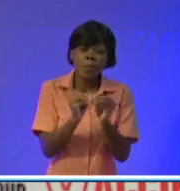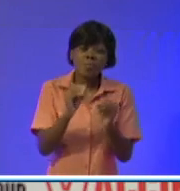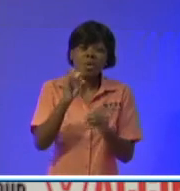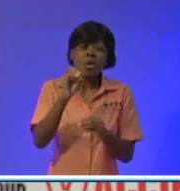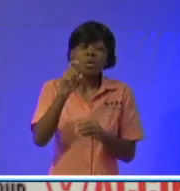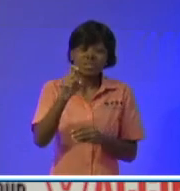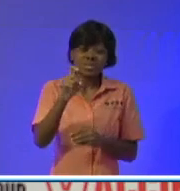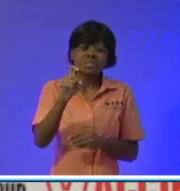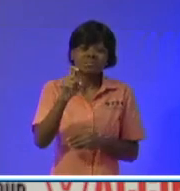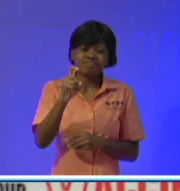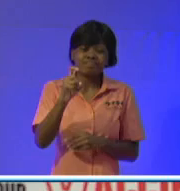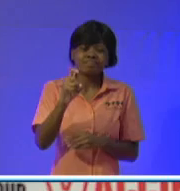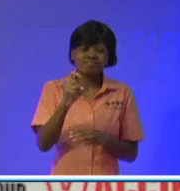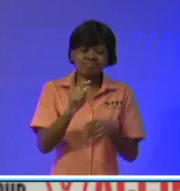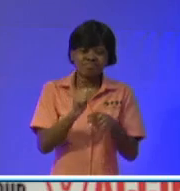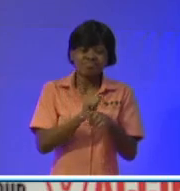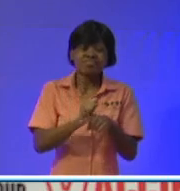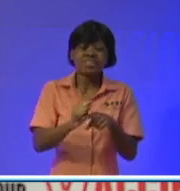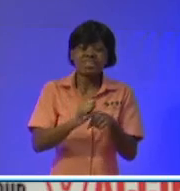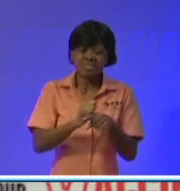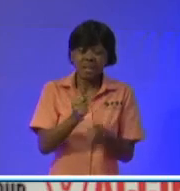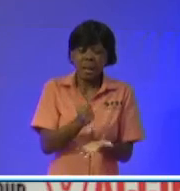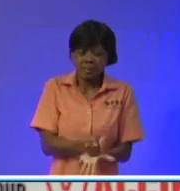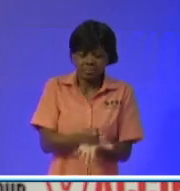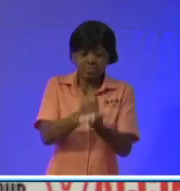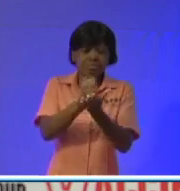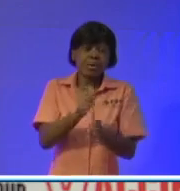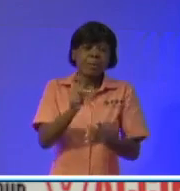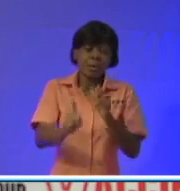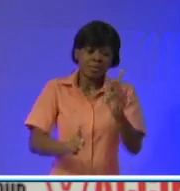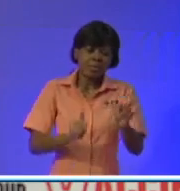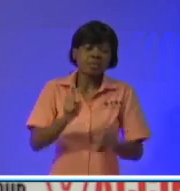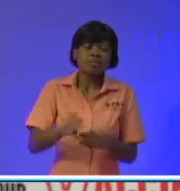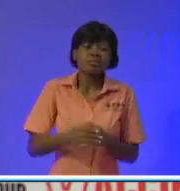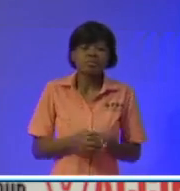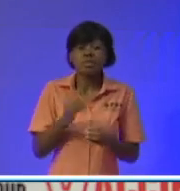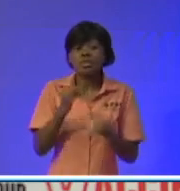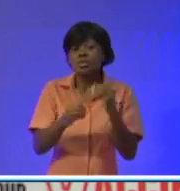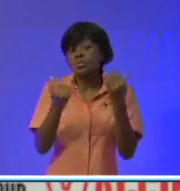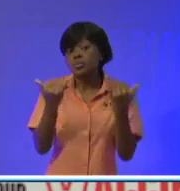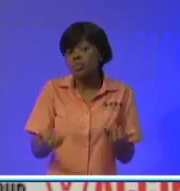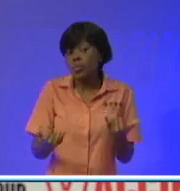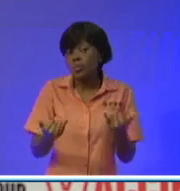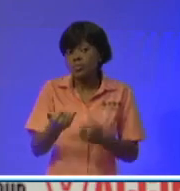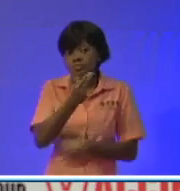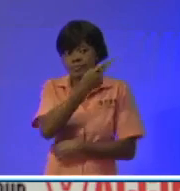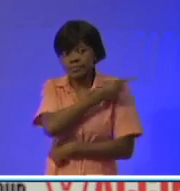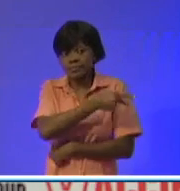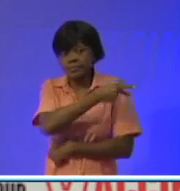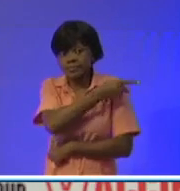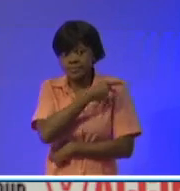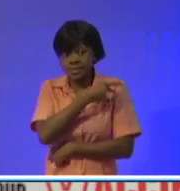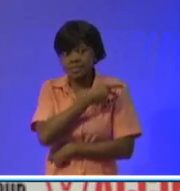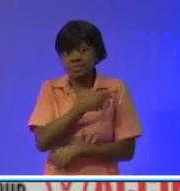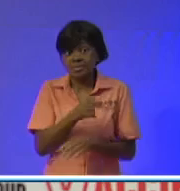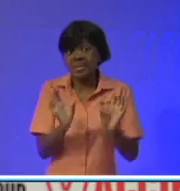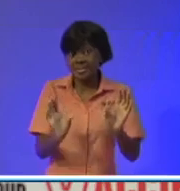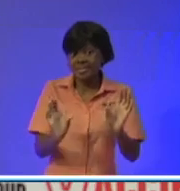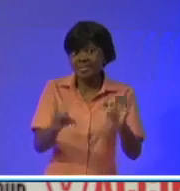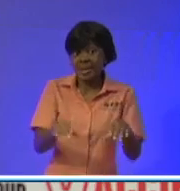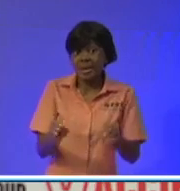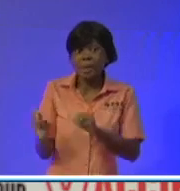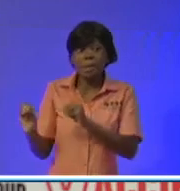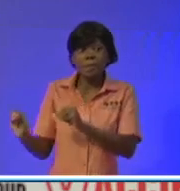expanded step-down facilities so that patients can transition from a ward care